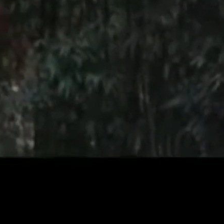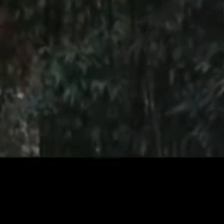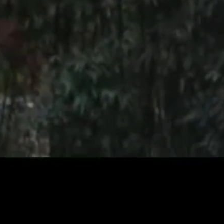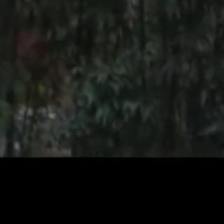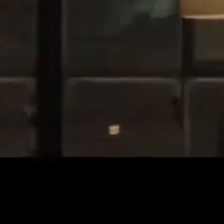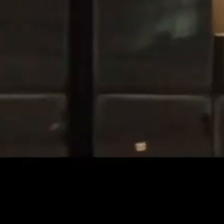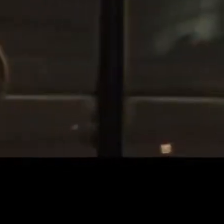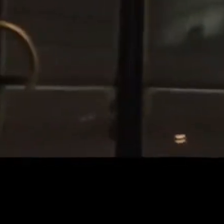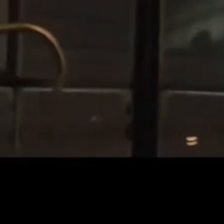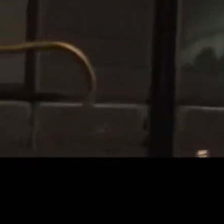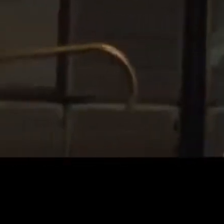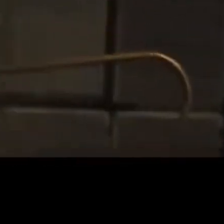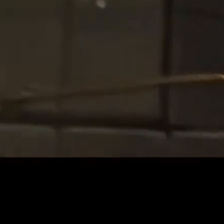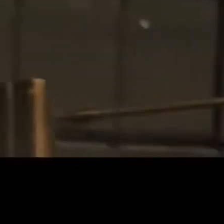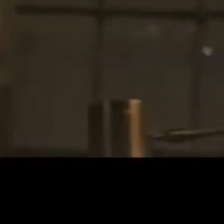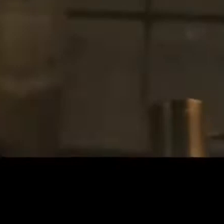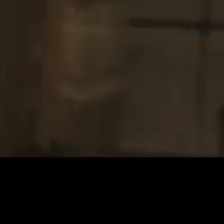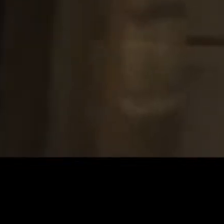So this neck.